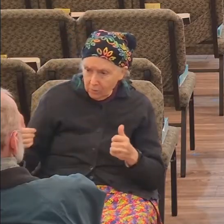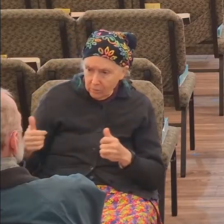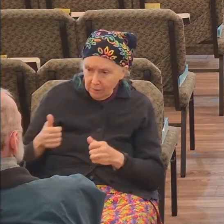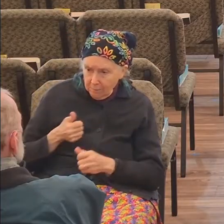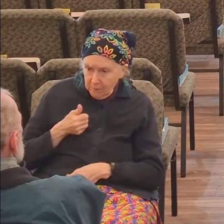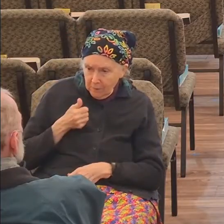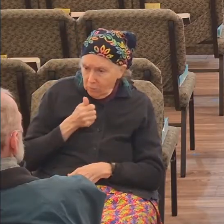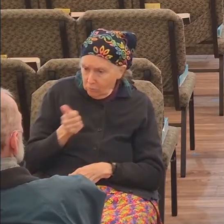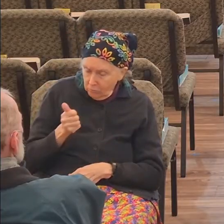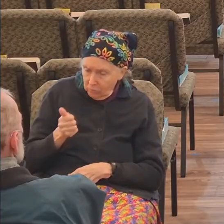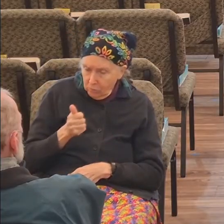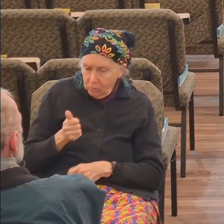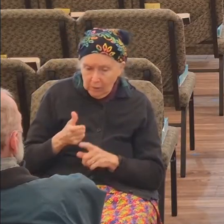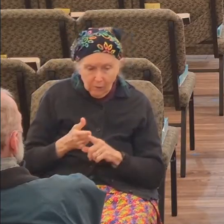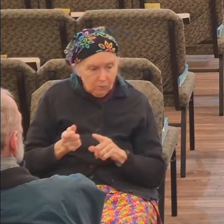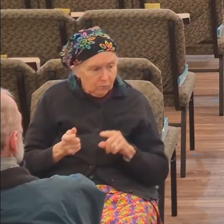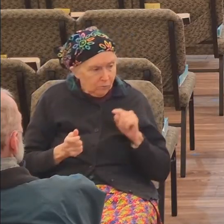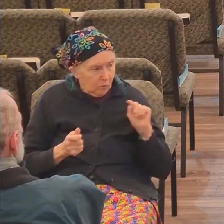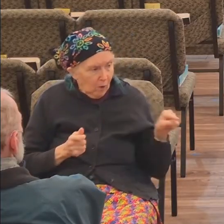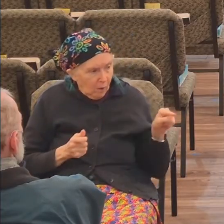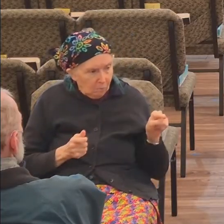Yeah. Right.